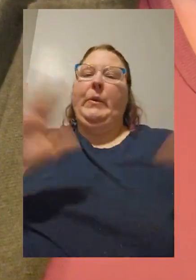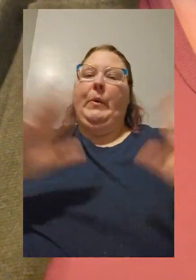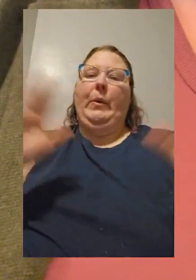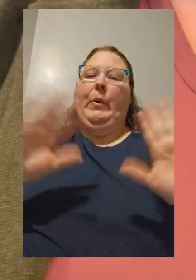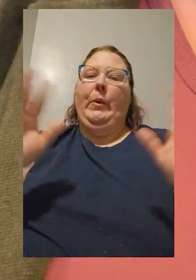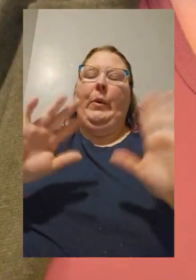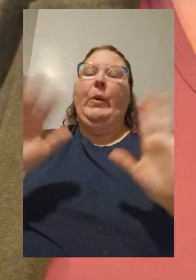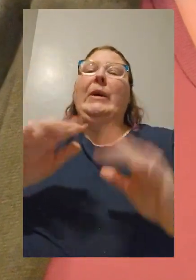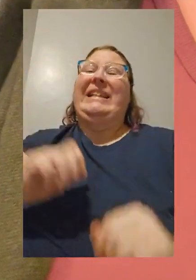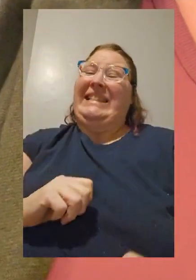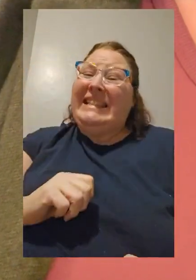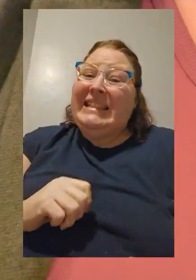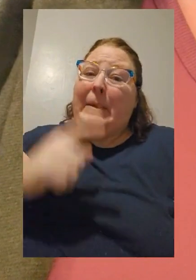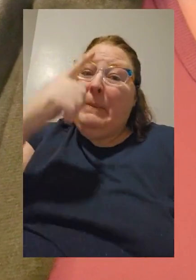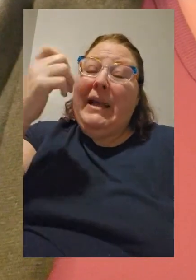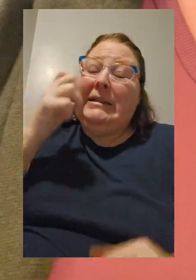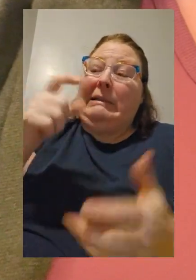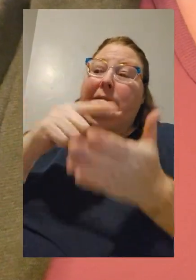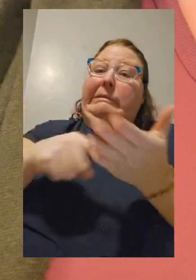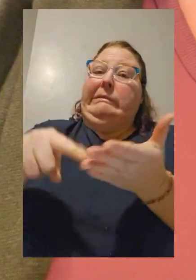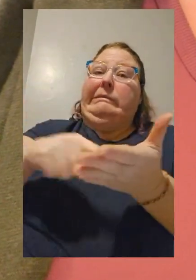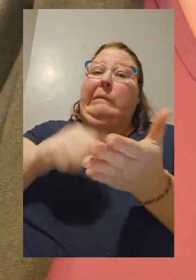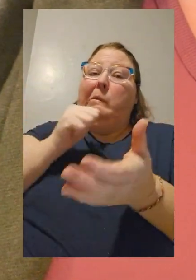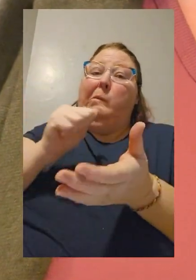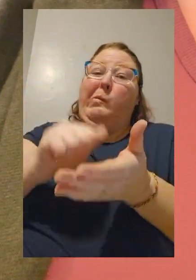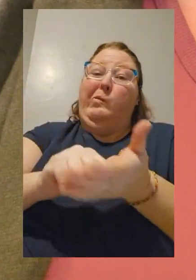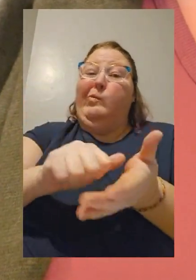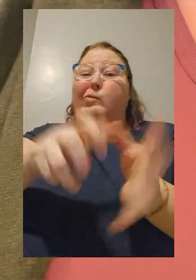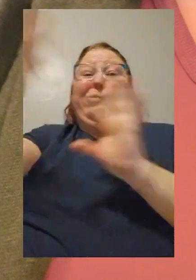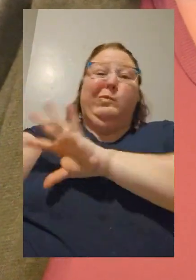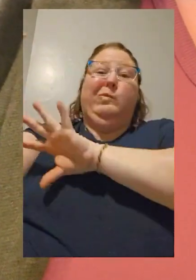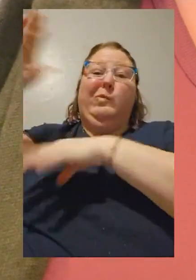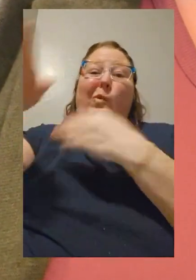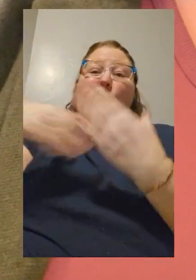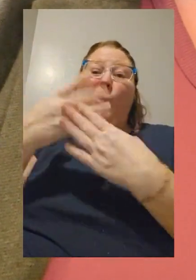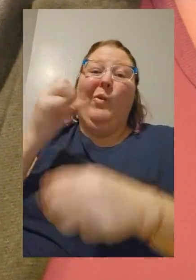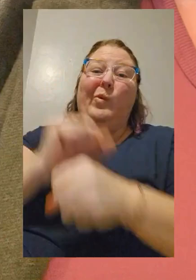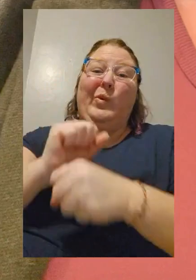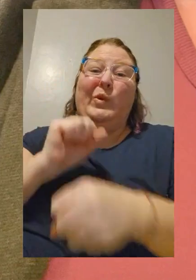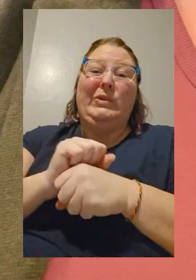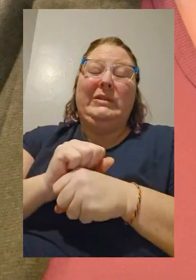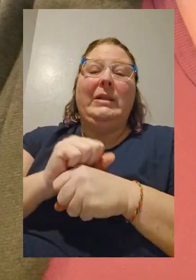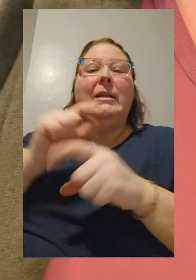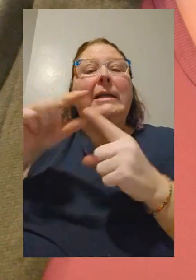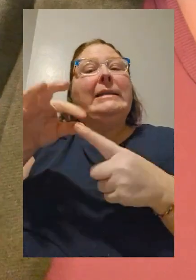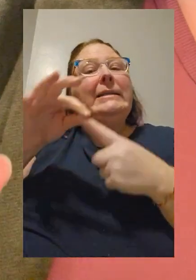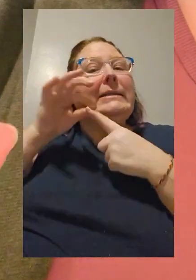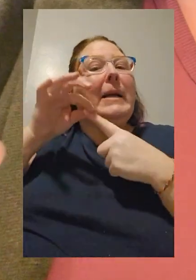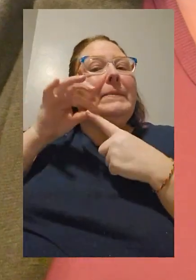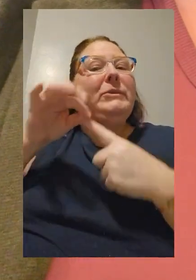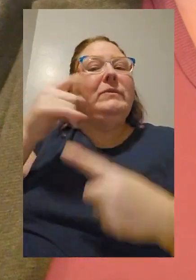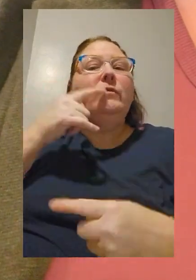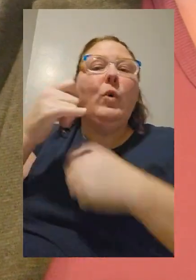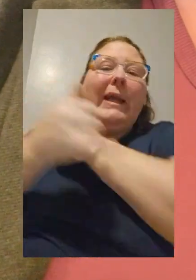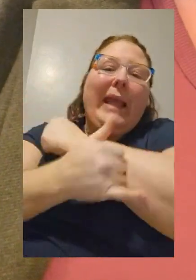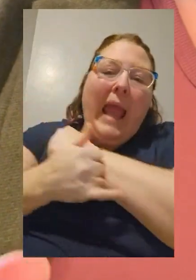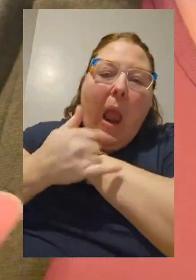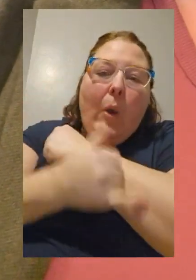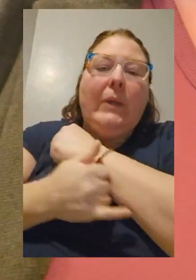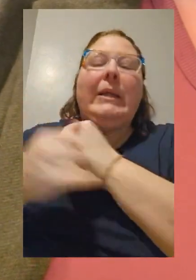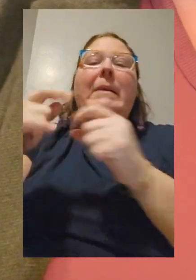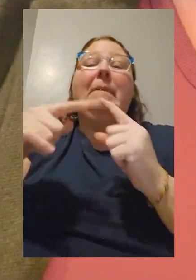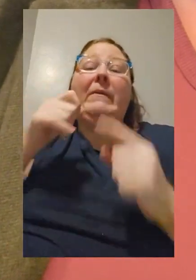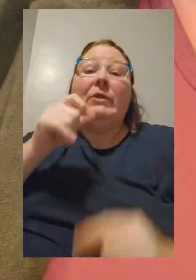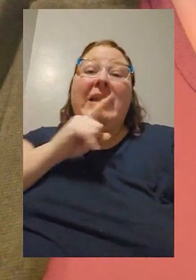people's petitions. This is a big one because it could invalidate all of the hard work that you're putting in. Now, there are some exceptions for